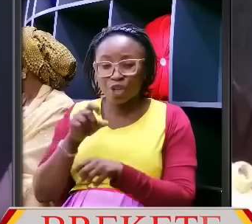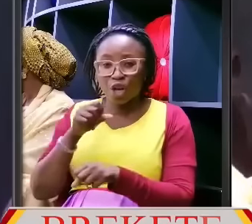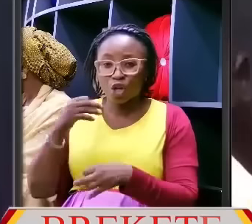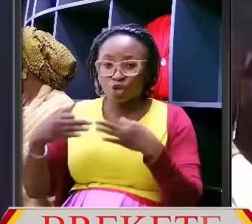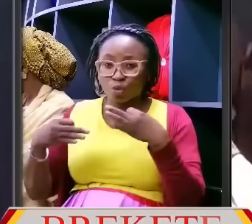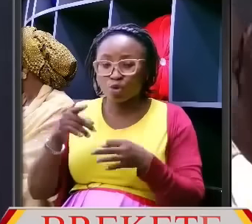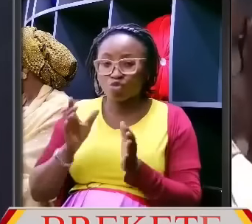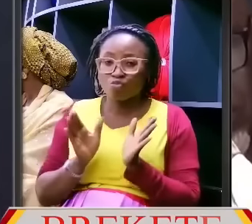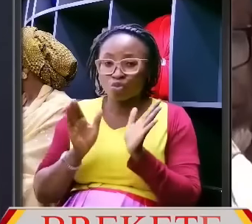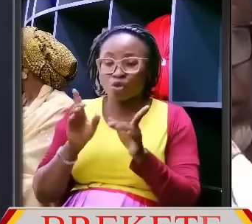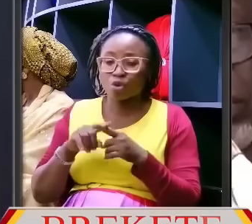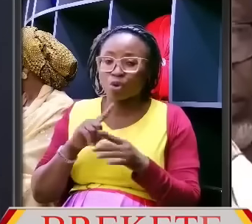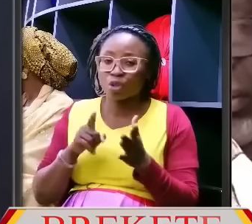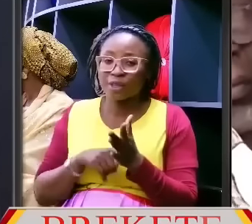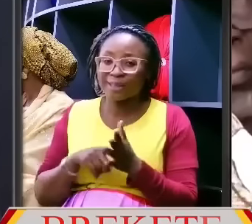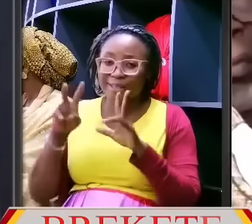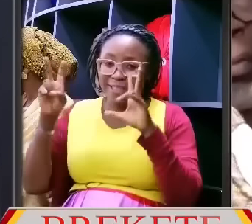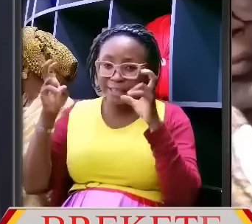this